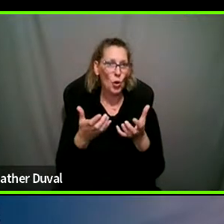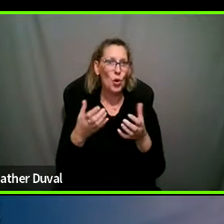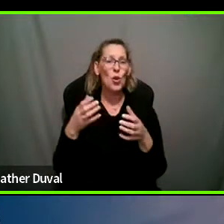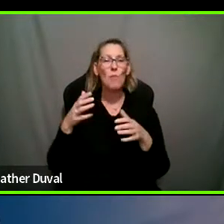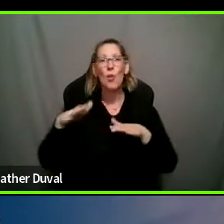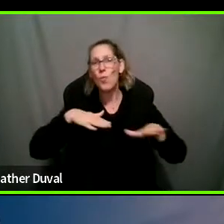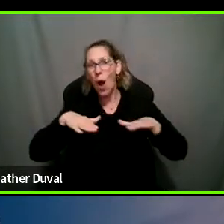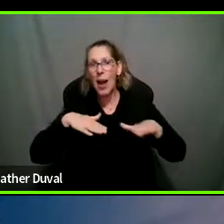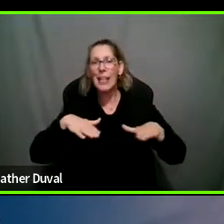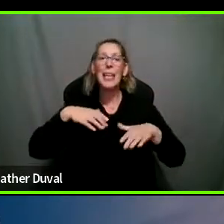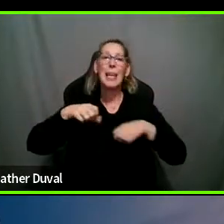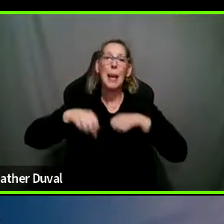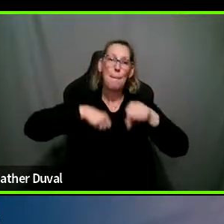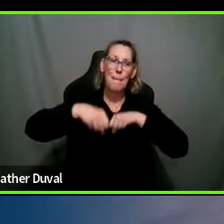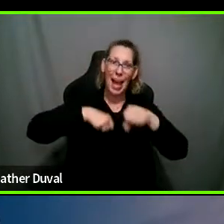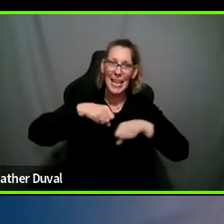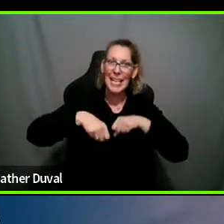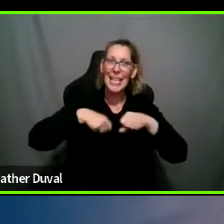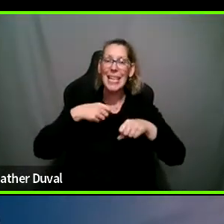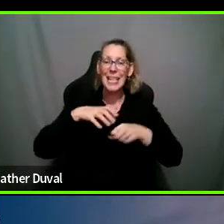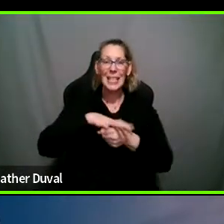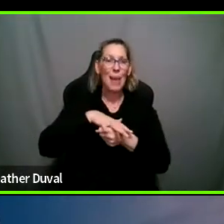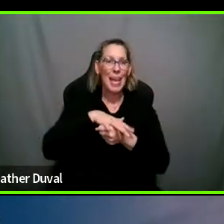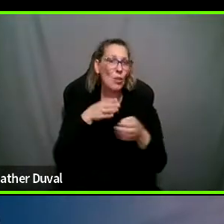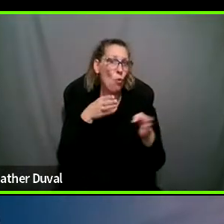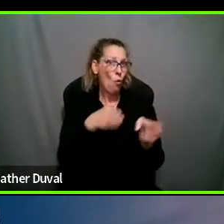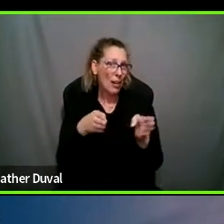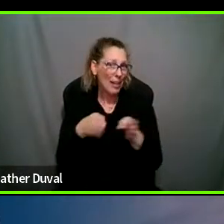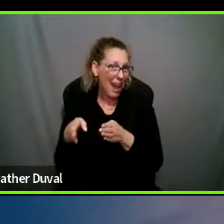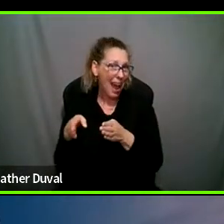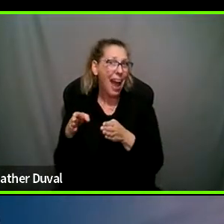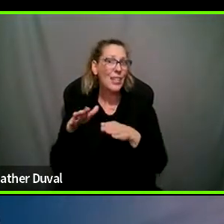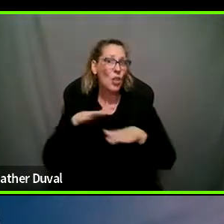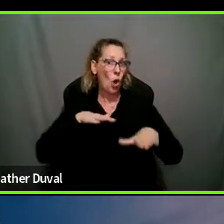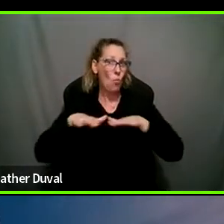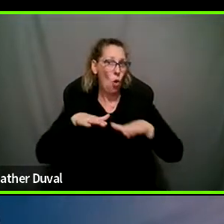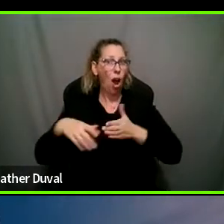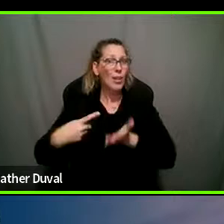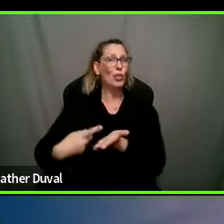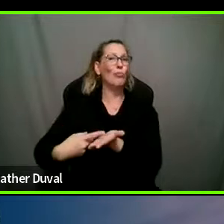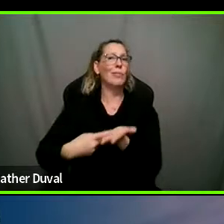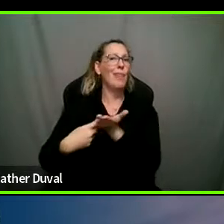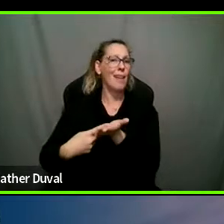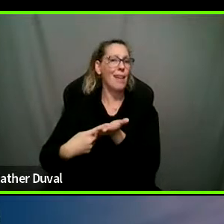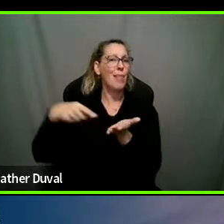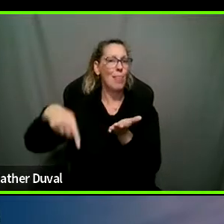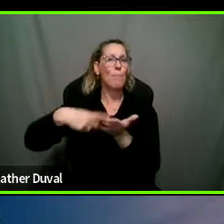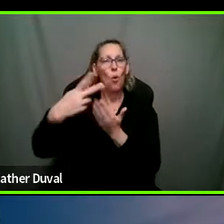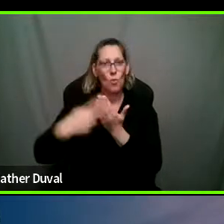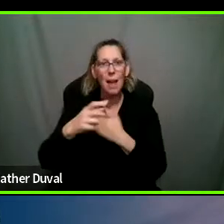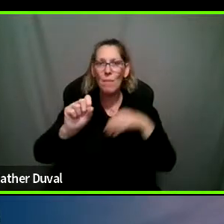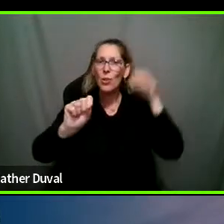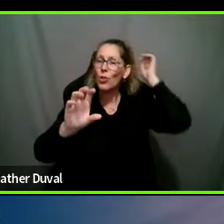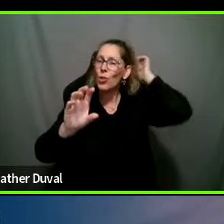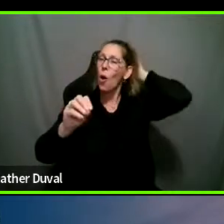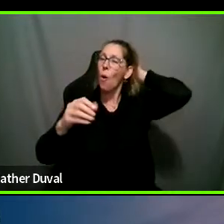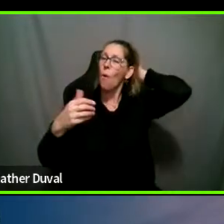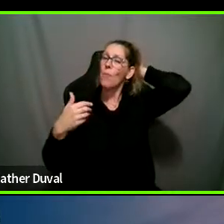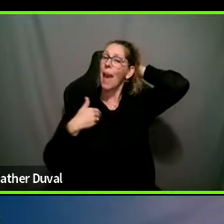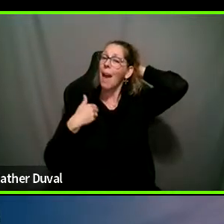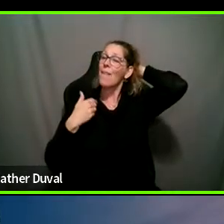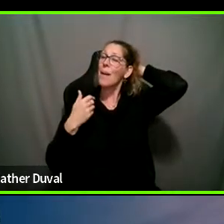and biking space organize a walk to talk about the program. So there are